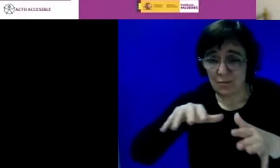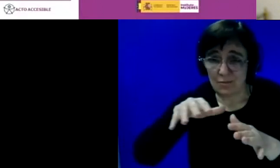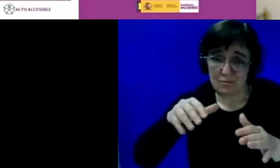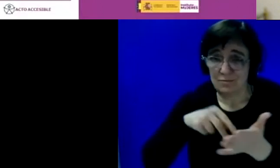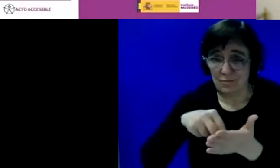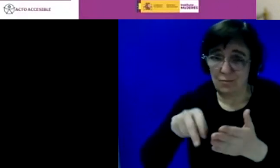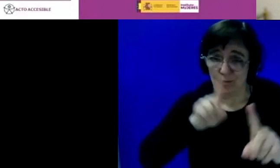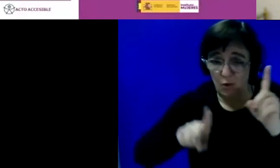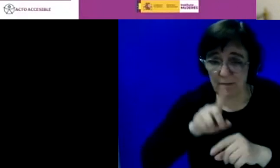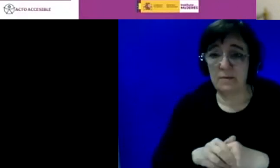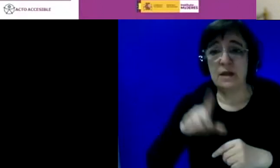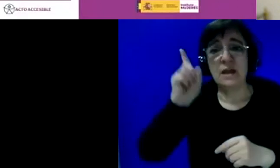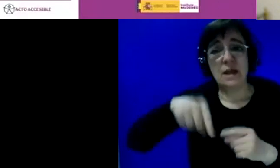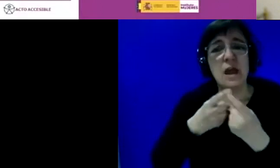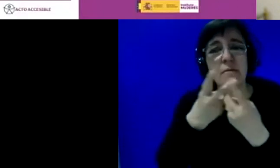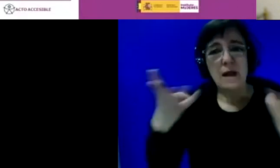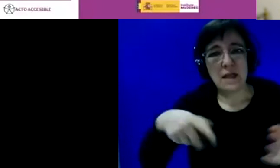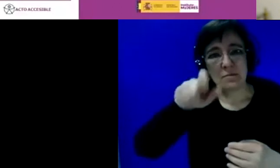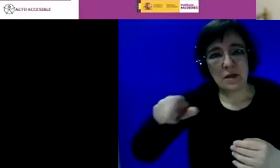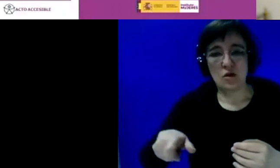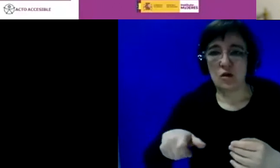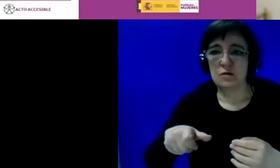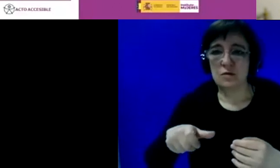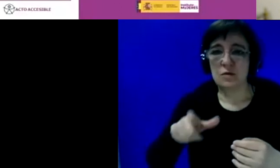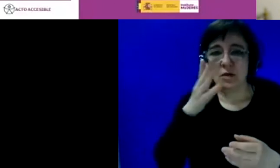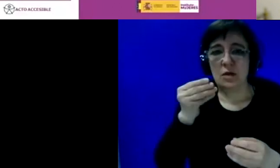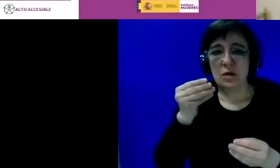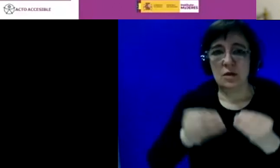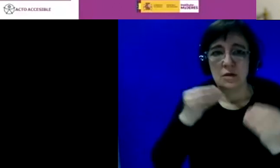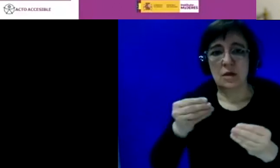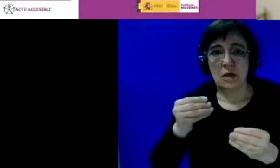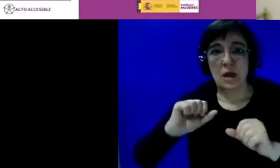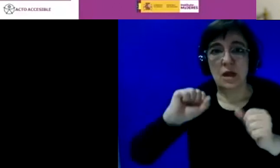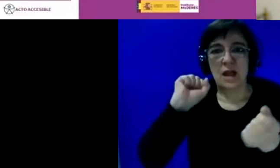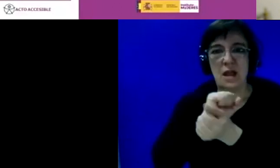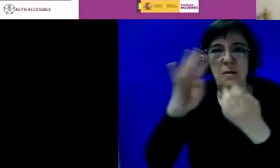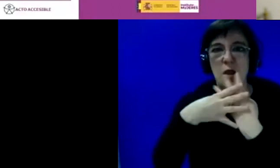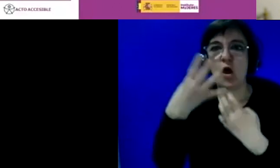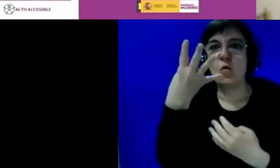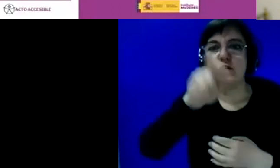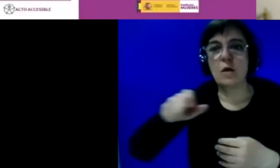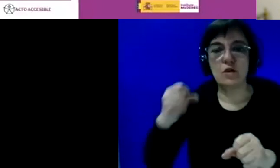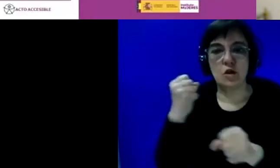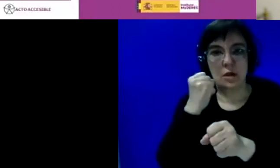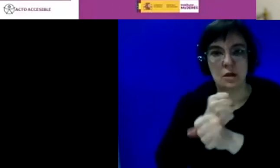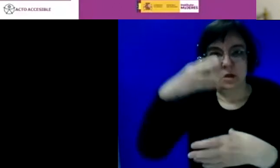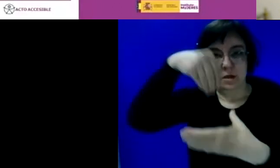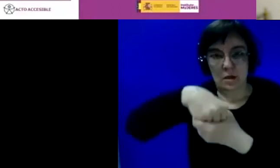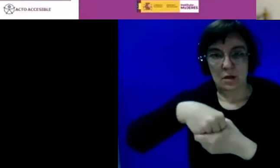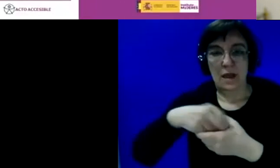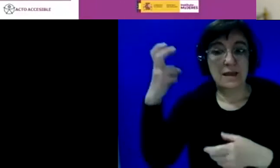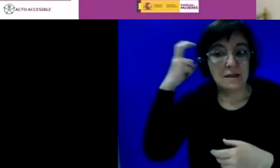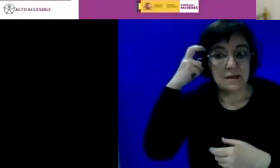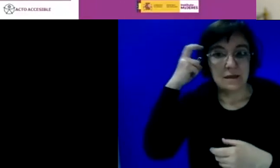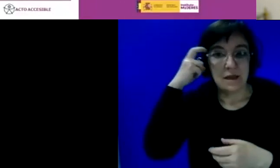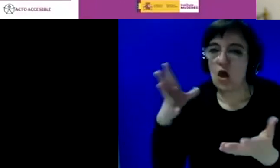as prisoner by Russian troops. There are only 4 people working in Kiev who are doing their best to help. In the regions,